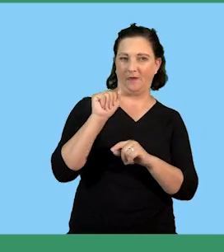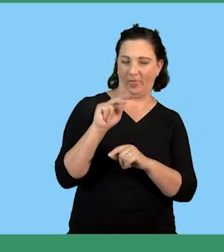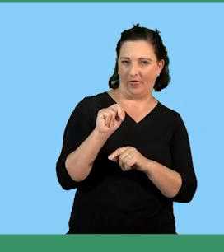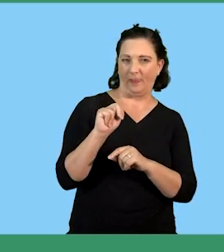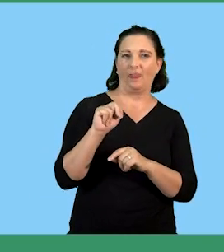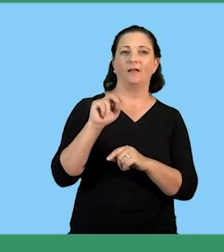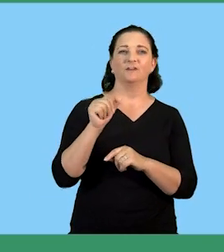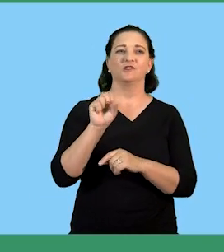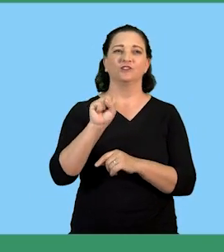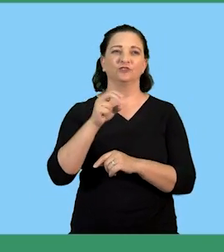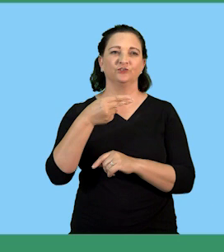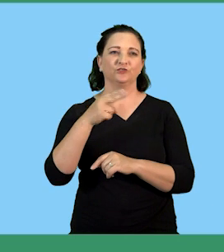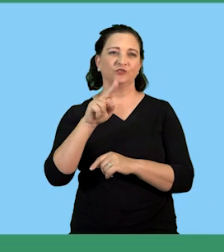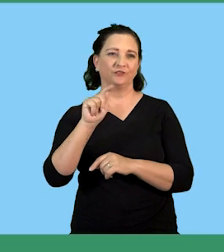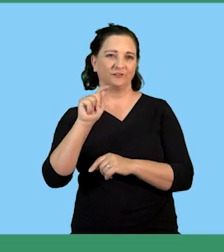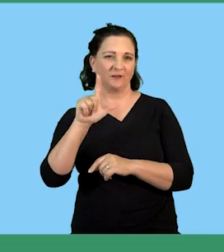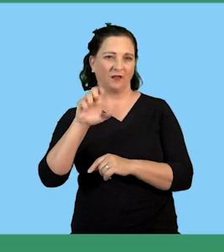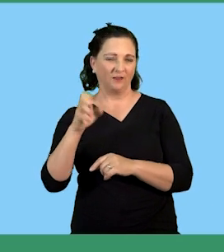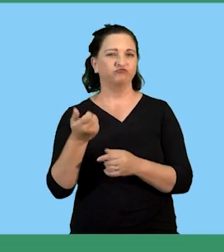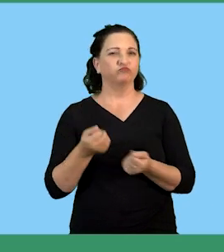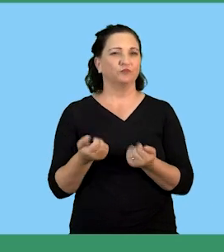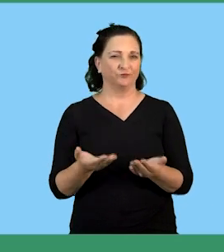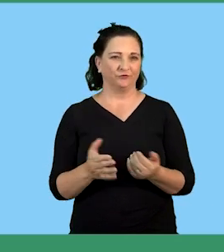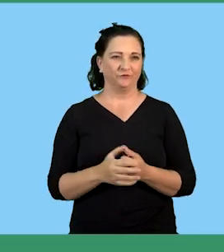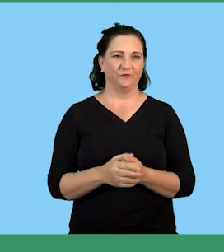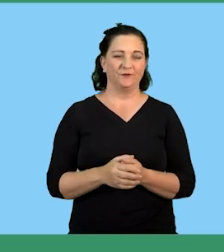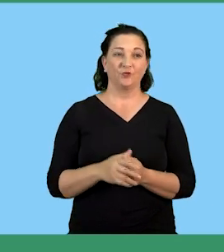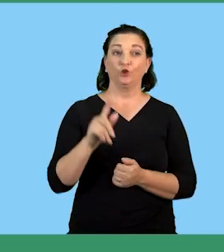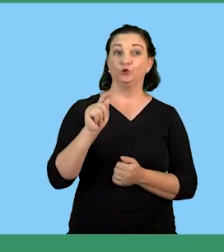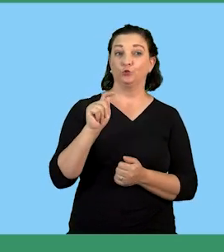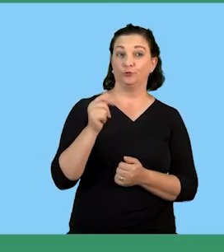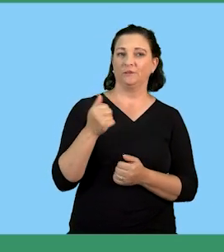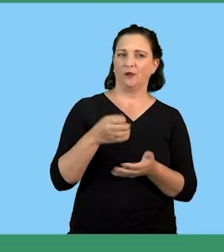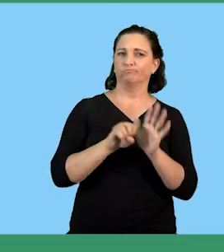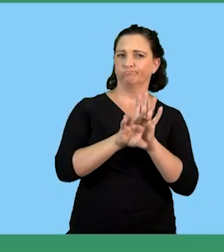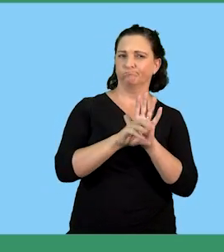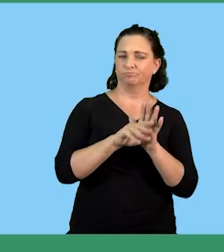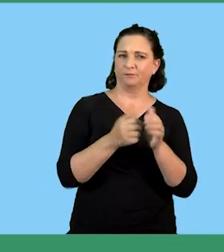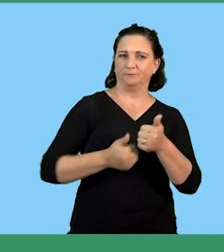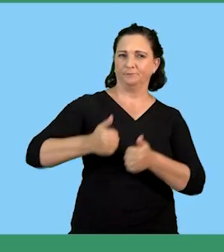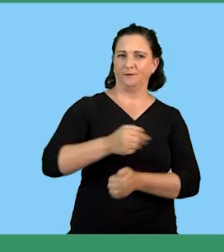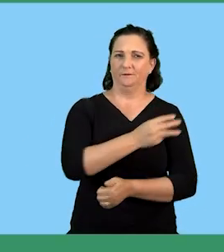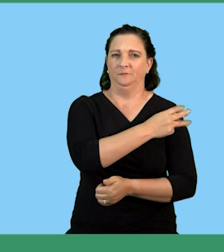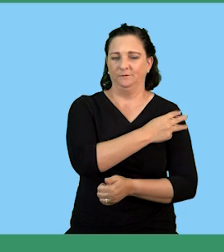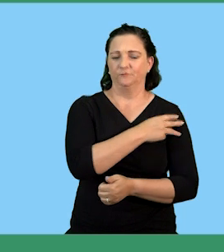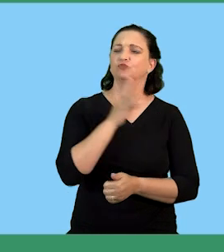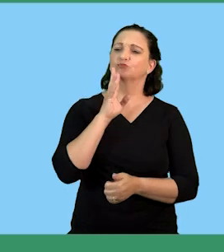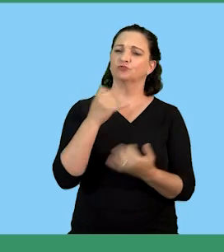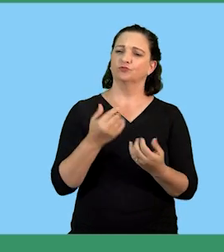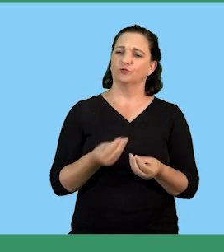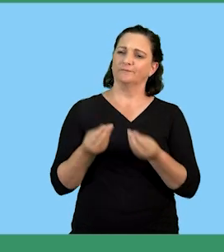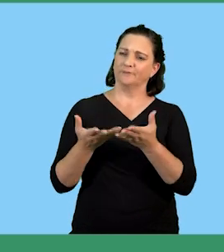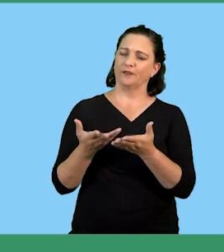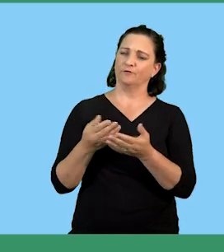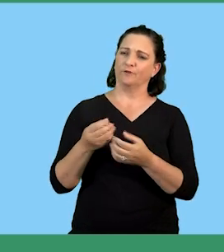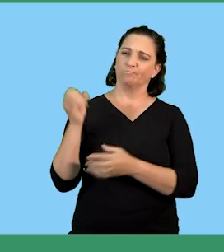XSS. Dumi, a marketing manager at X-Men Shuttle Services, will be making a presentation to the board